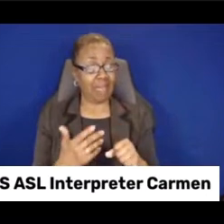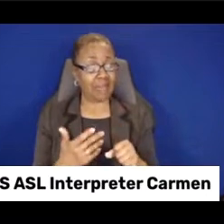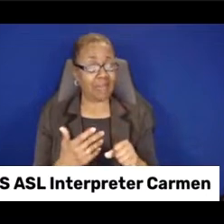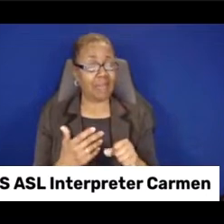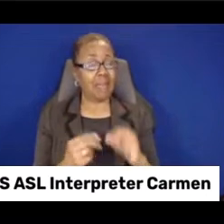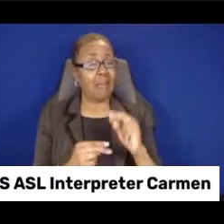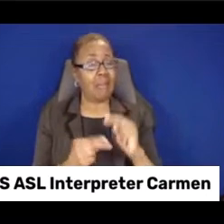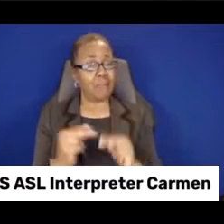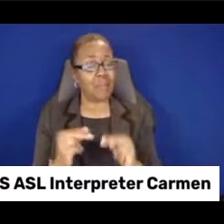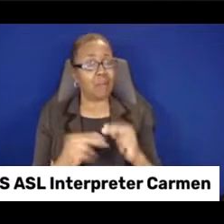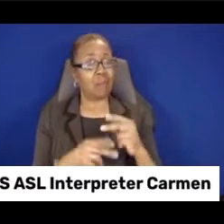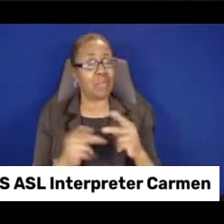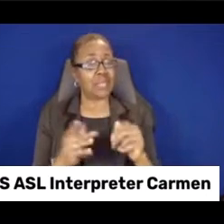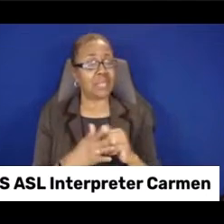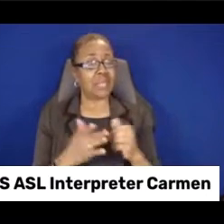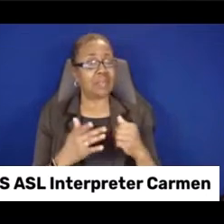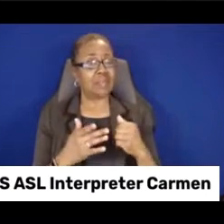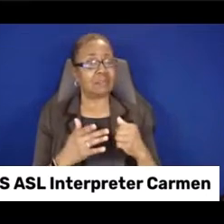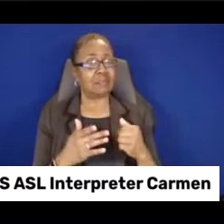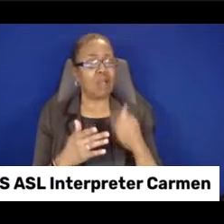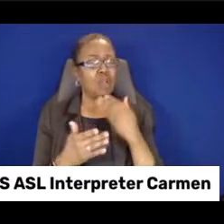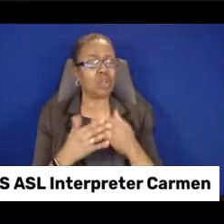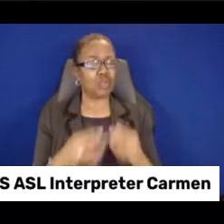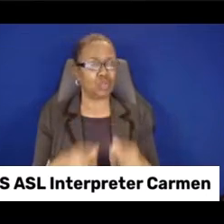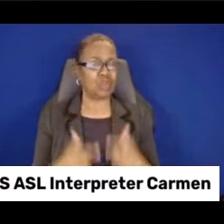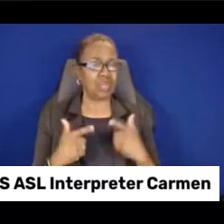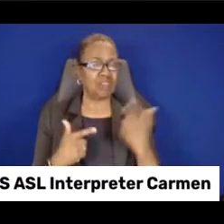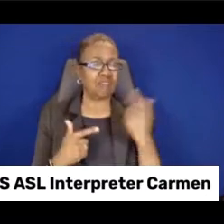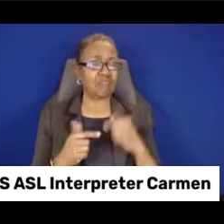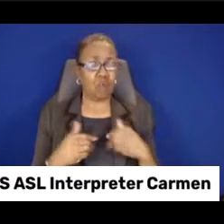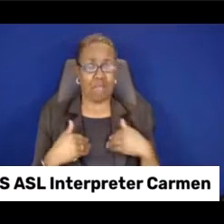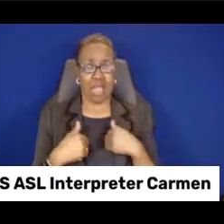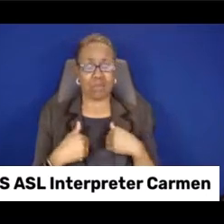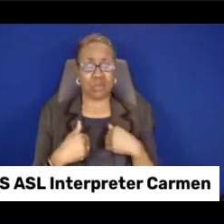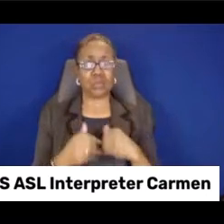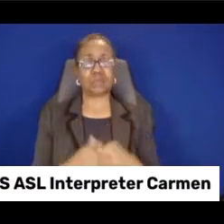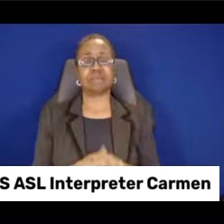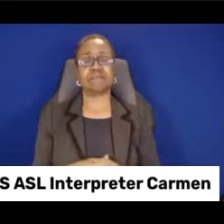build places that are habitats for animals.